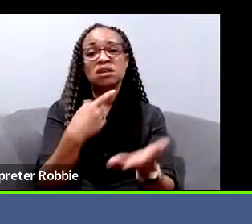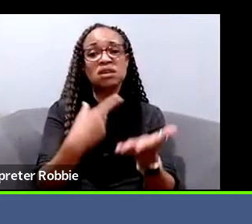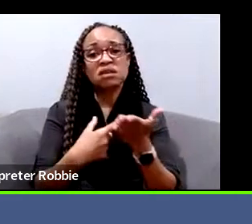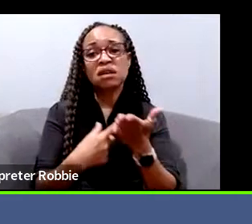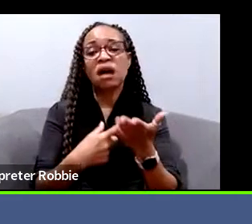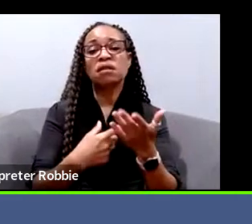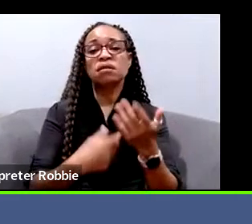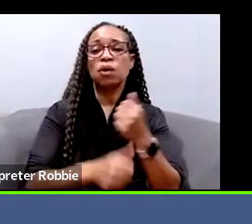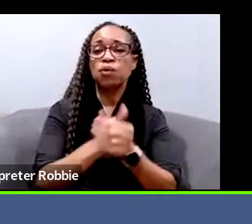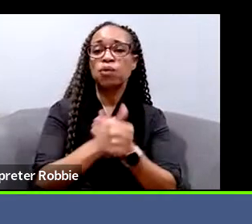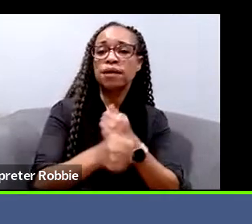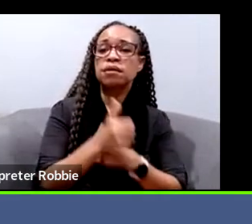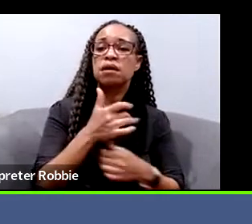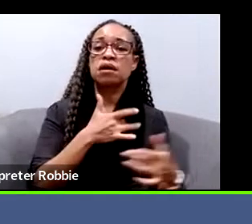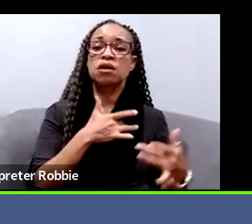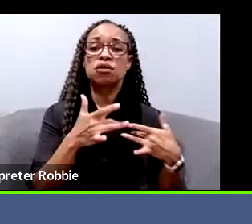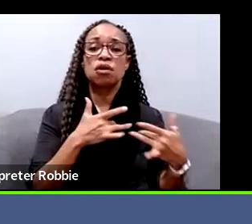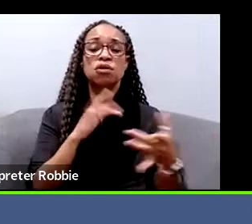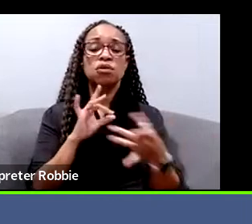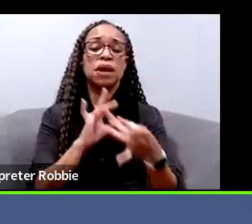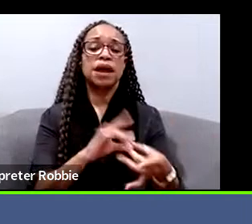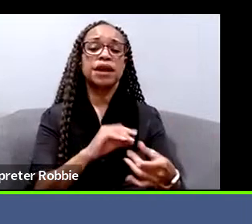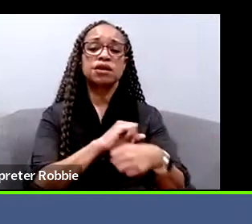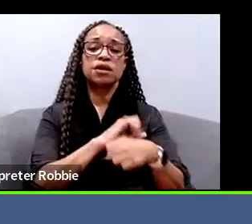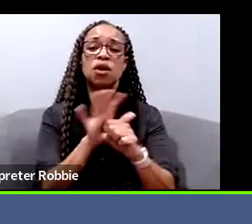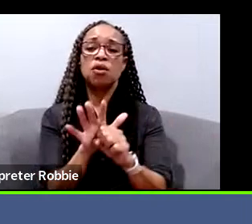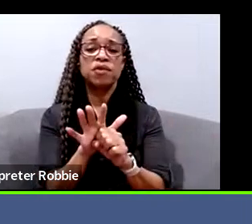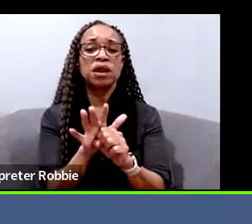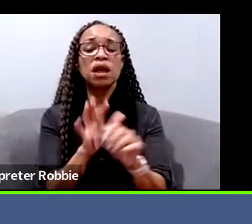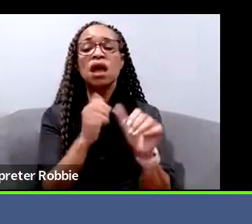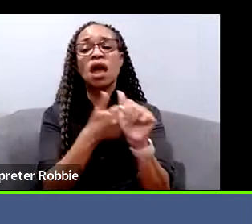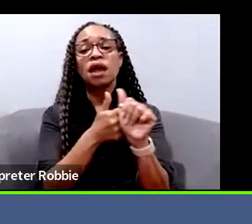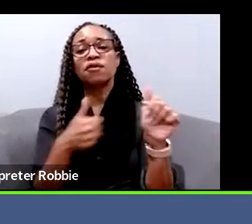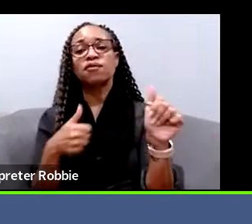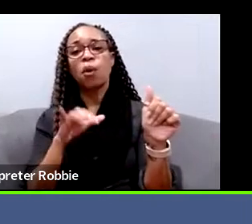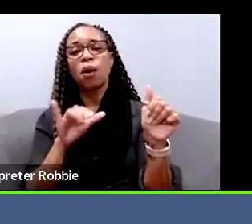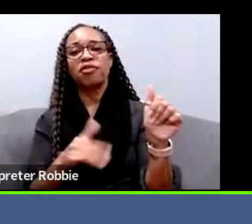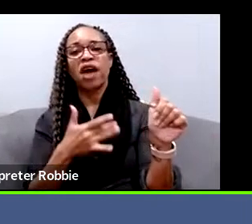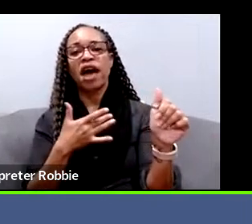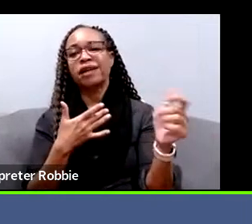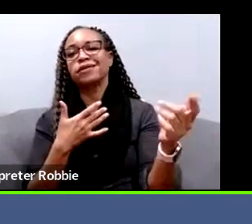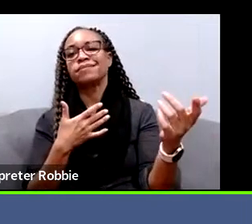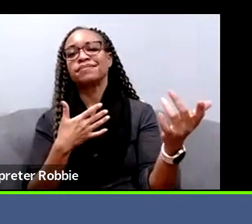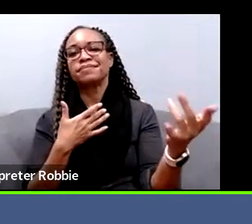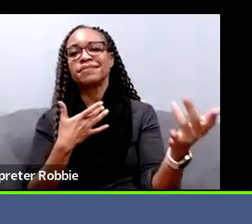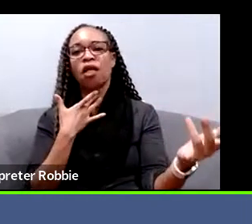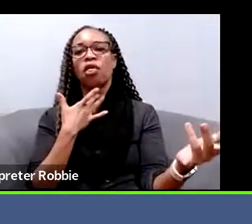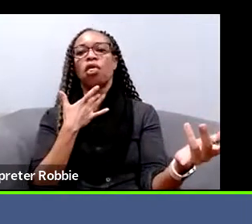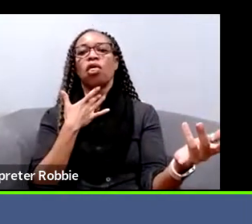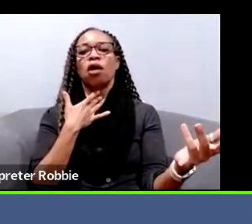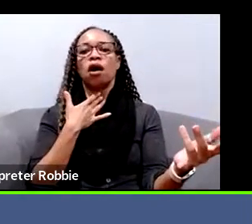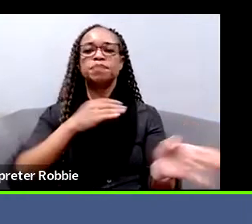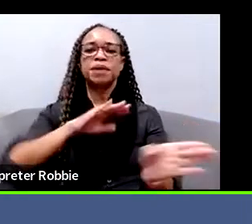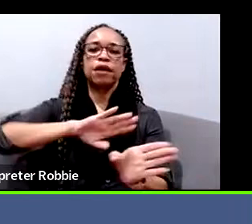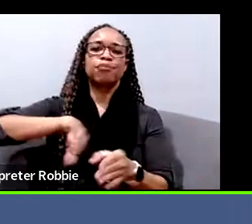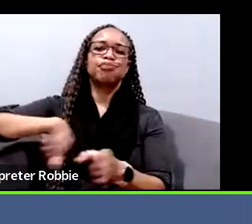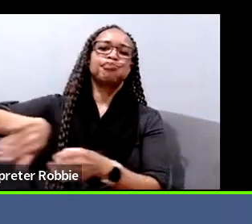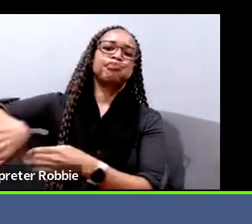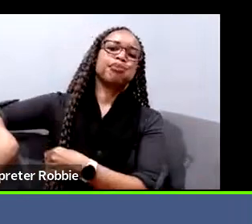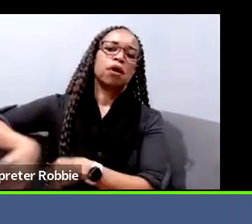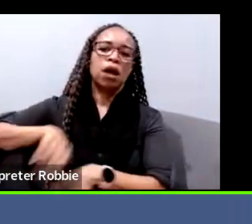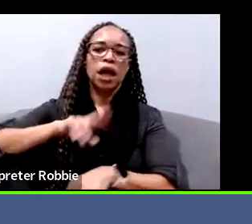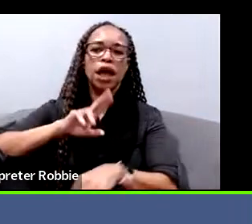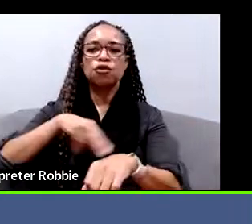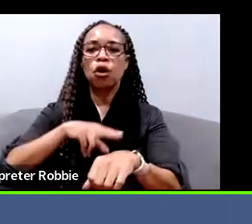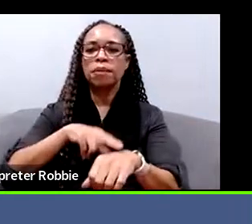with COVID, and to avoid the trap of sort of brushing it under the rug, forgetting about it, normalizing it in any way,